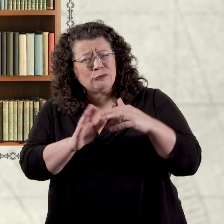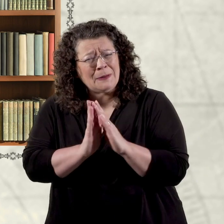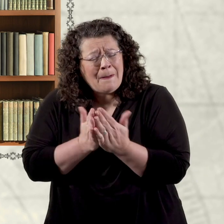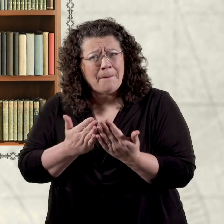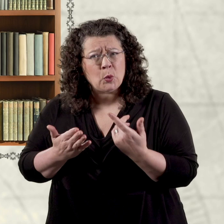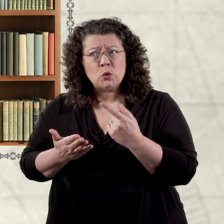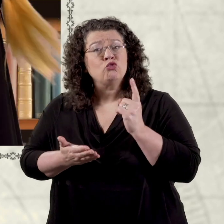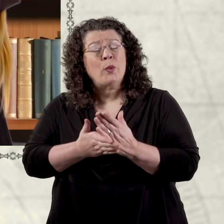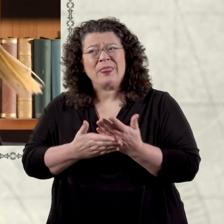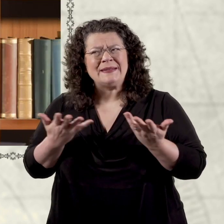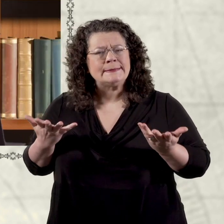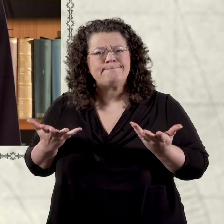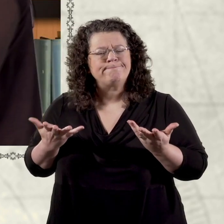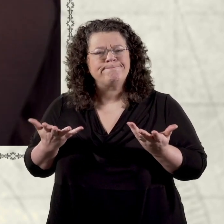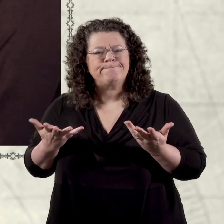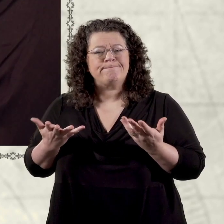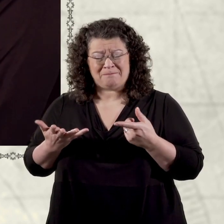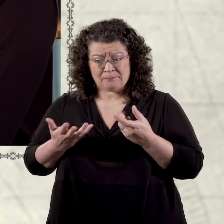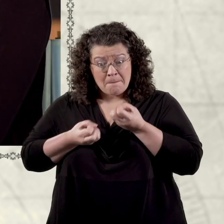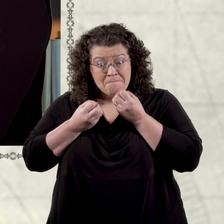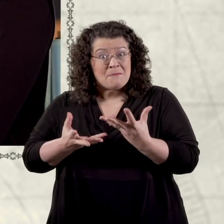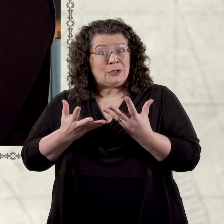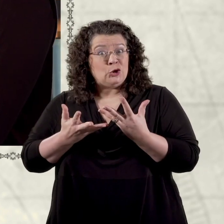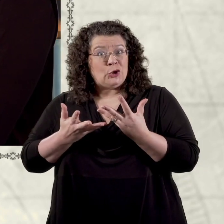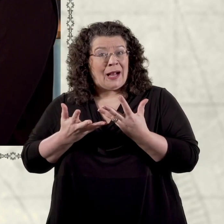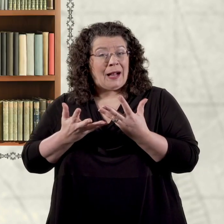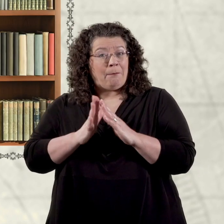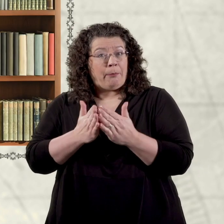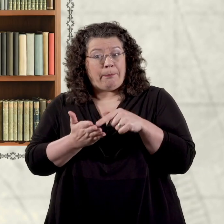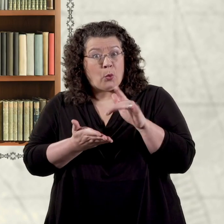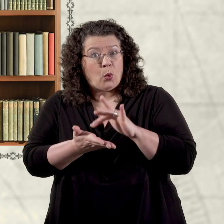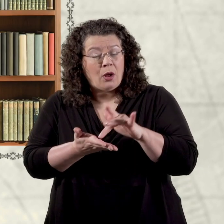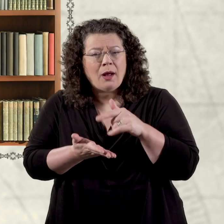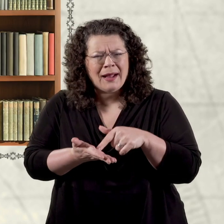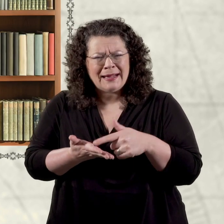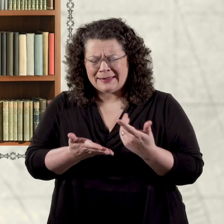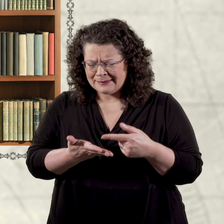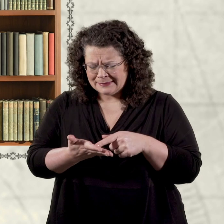know the truth. Not even this magic book.